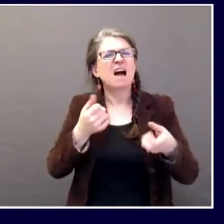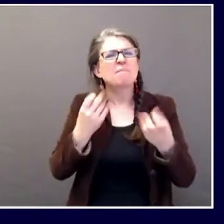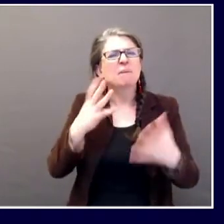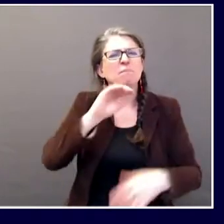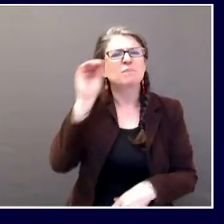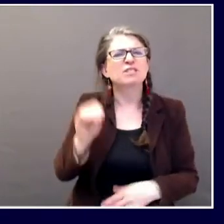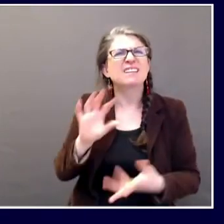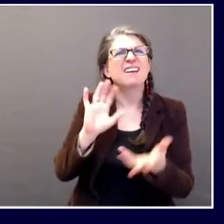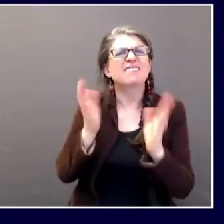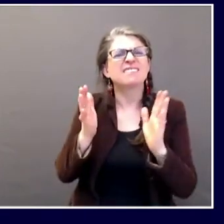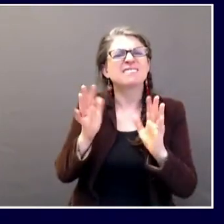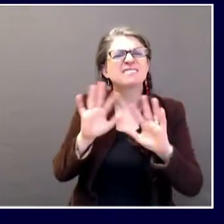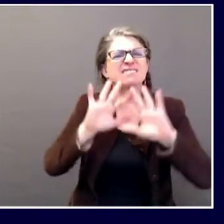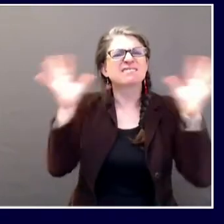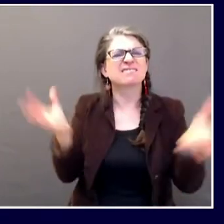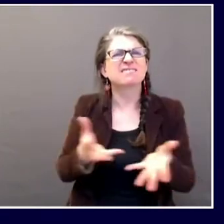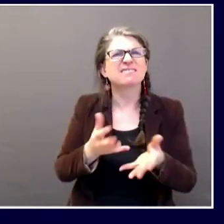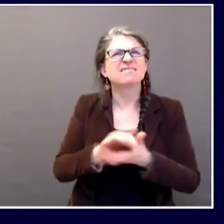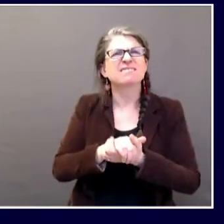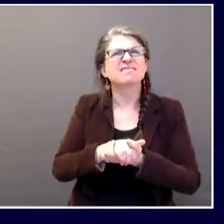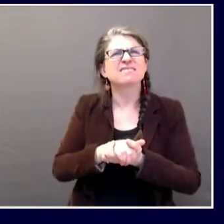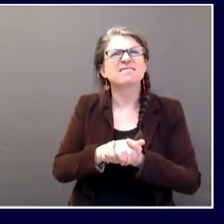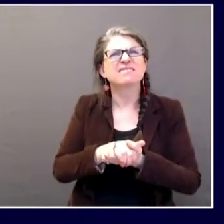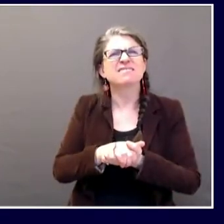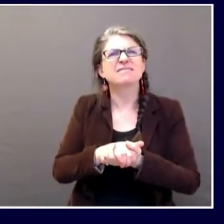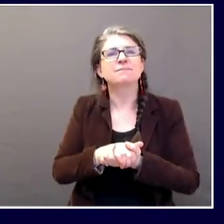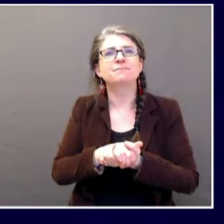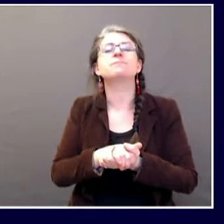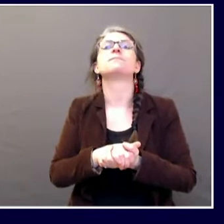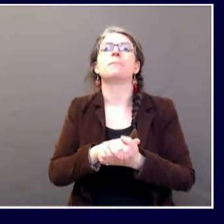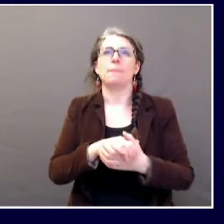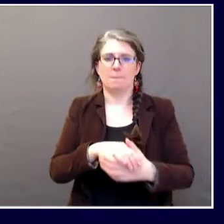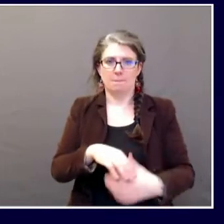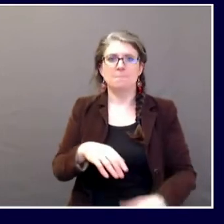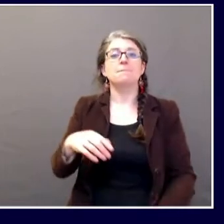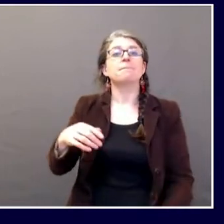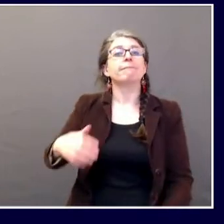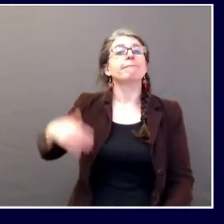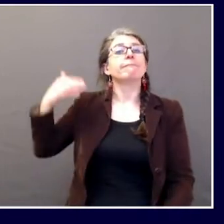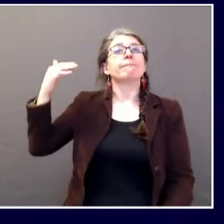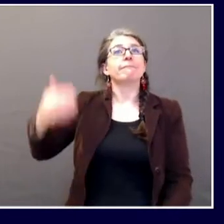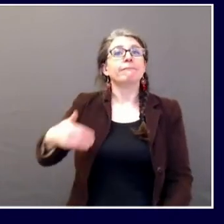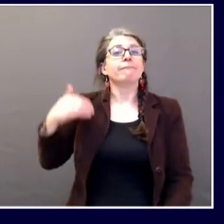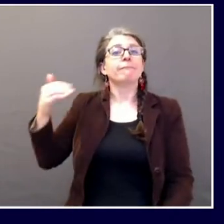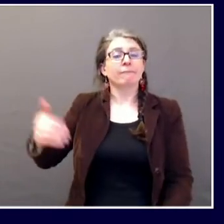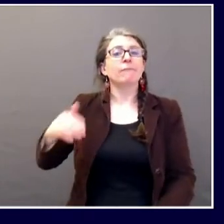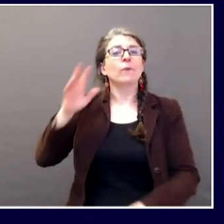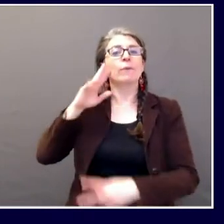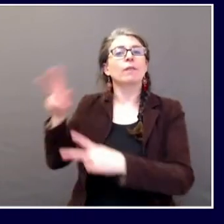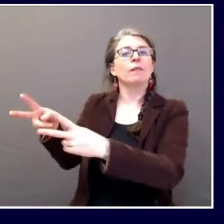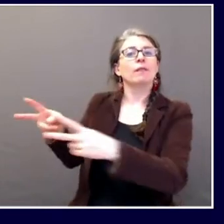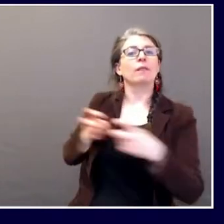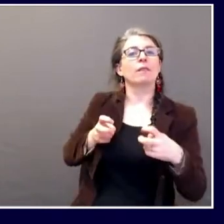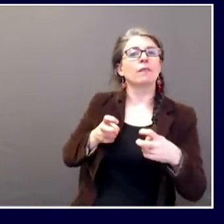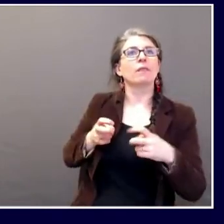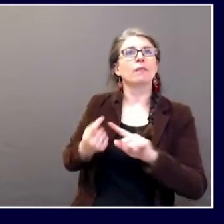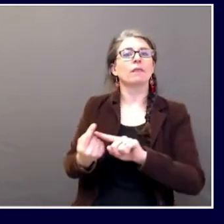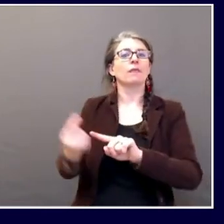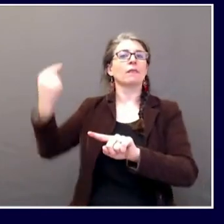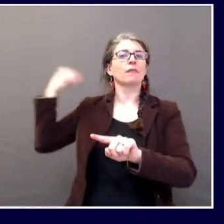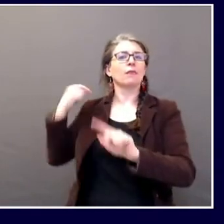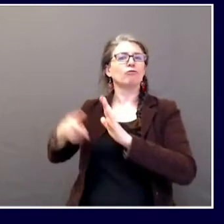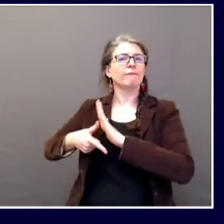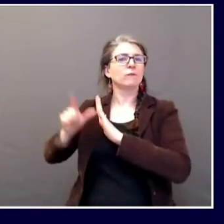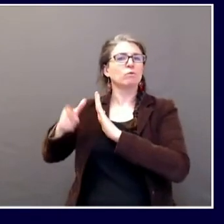blips because we query our vital records database only from time to time. Of all of the 600 plus deaths now that have